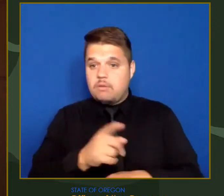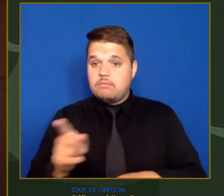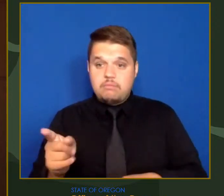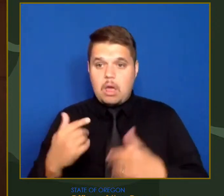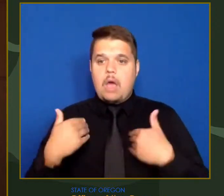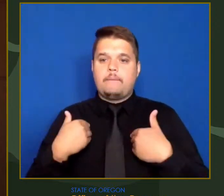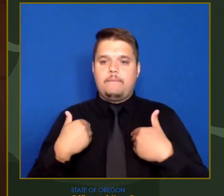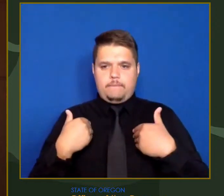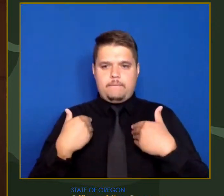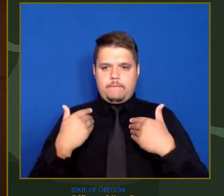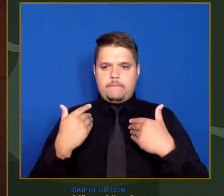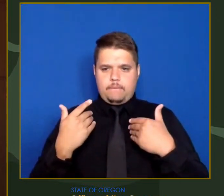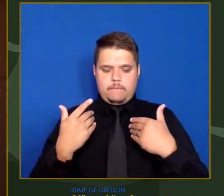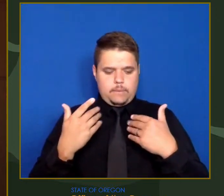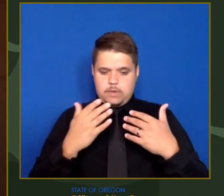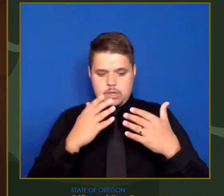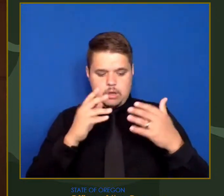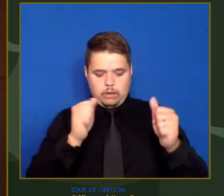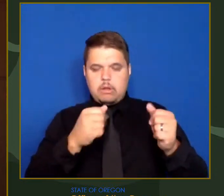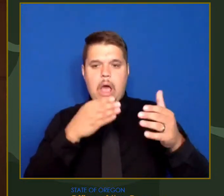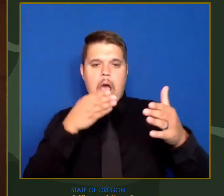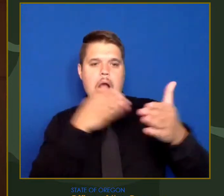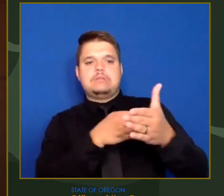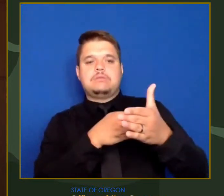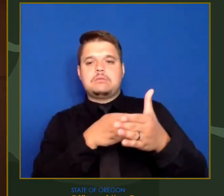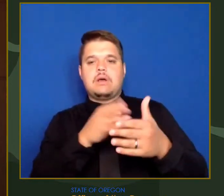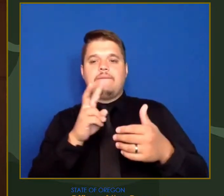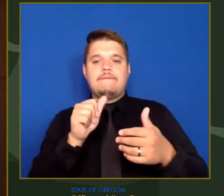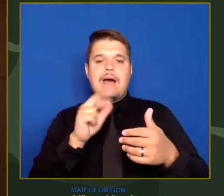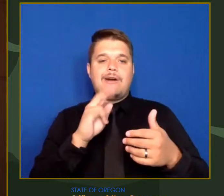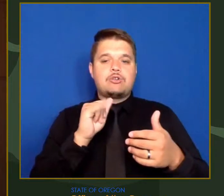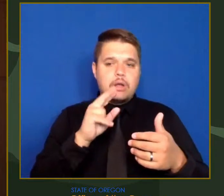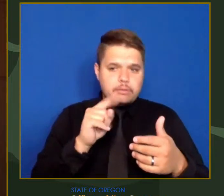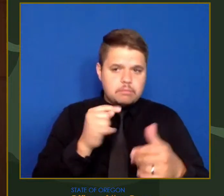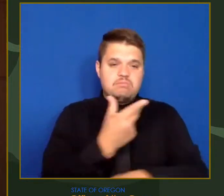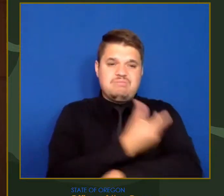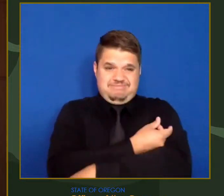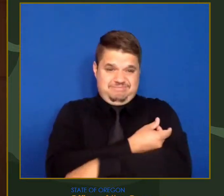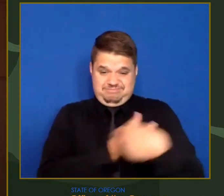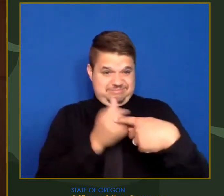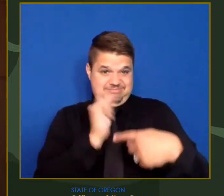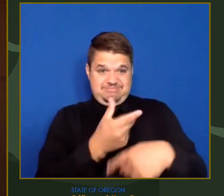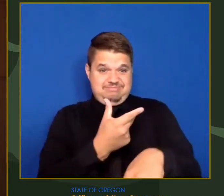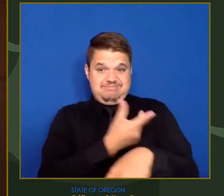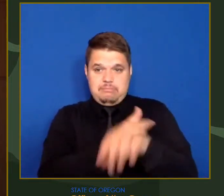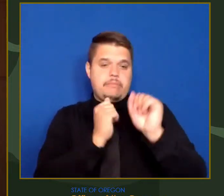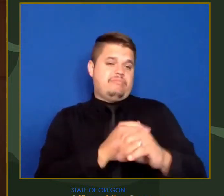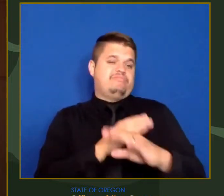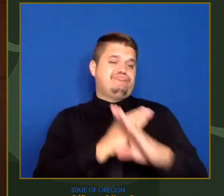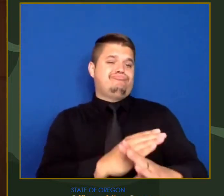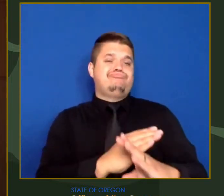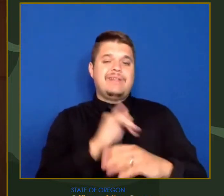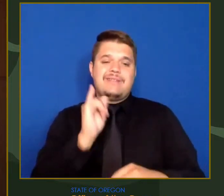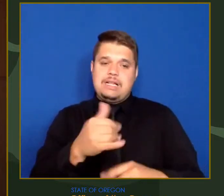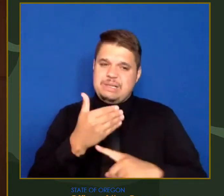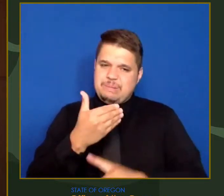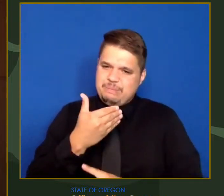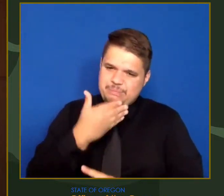variants, against the virus, is a vaccination. It's the best way to protect yourself and your loved ones and to